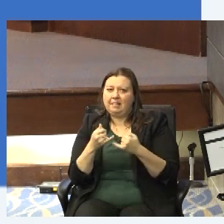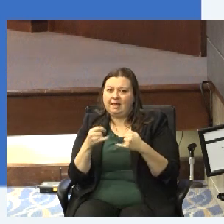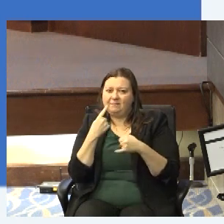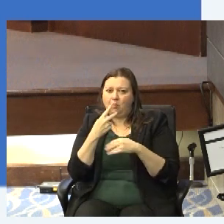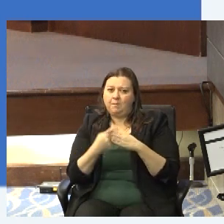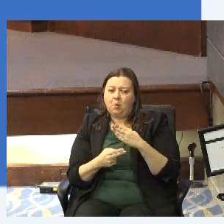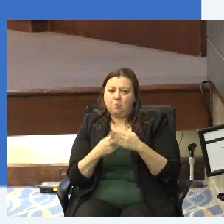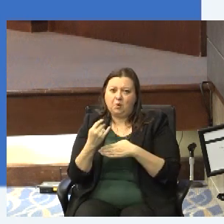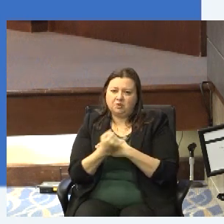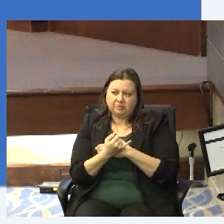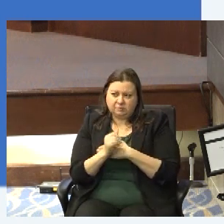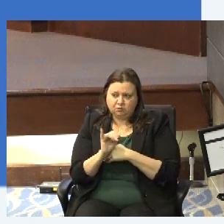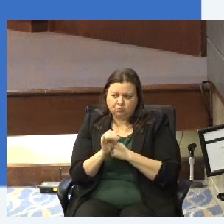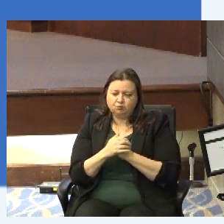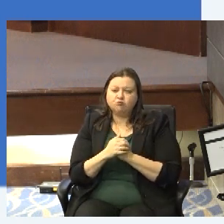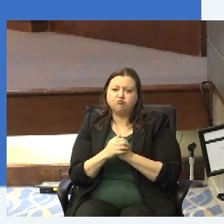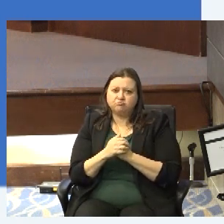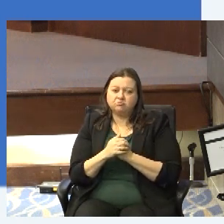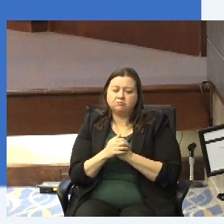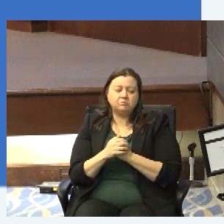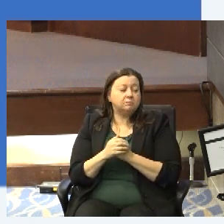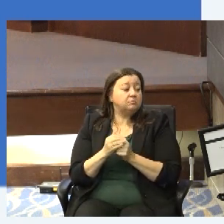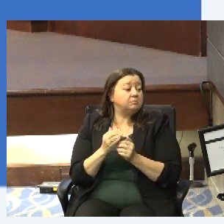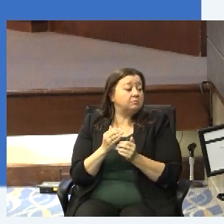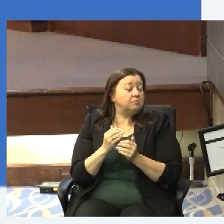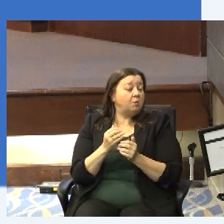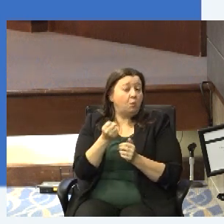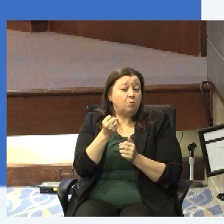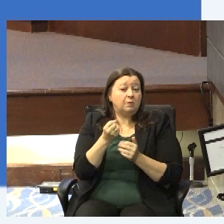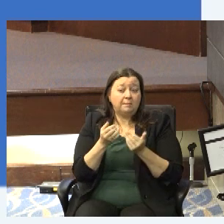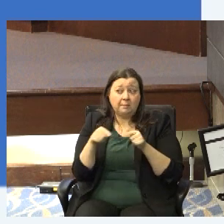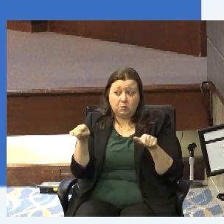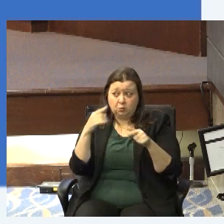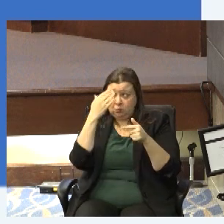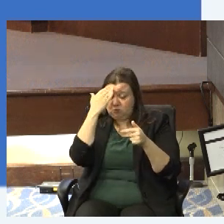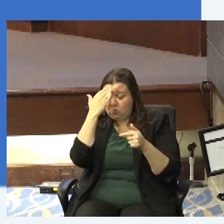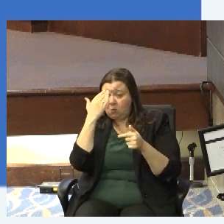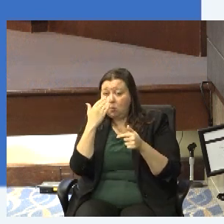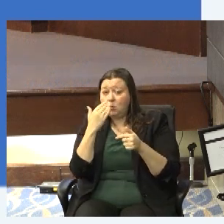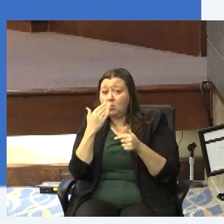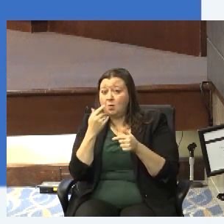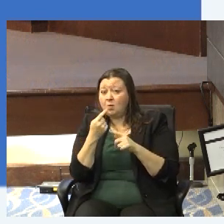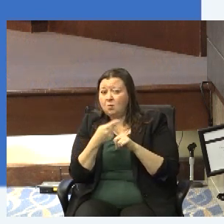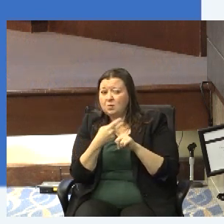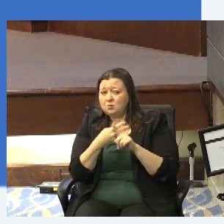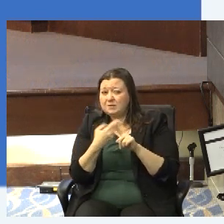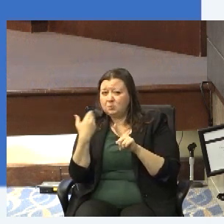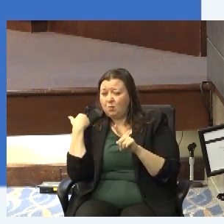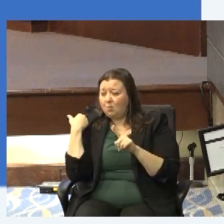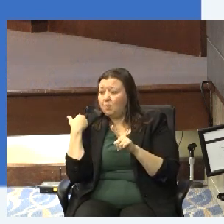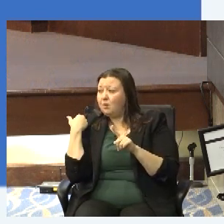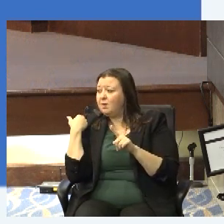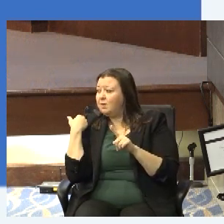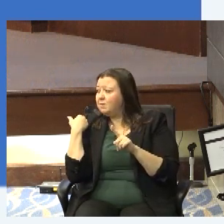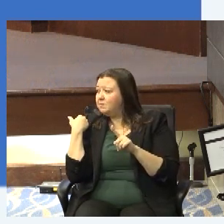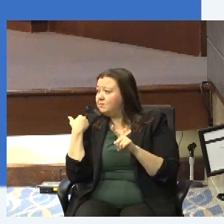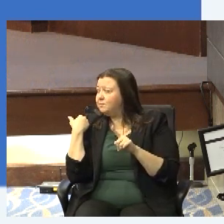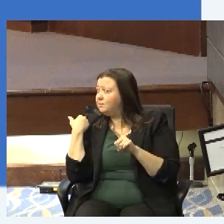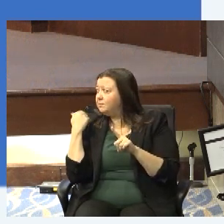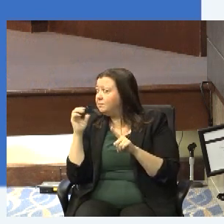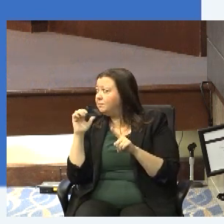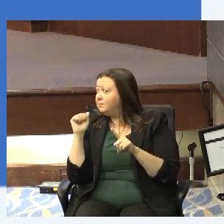projects as well. Before I go to the next slide, some of you may be aware that a few months ago,